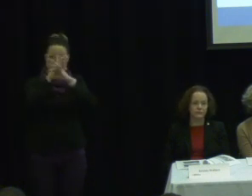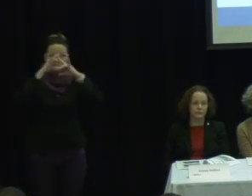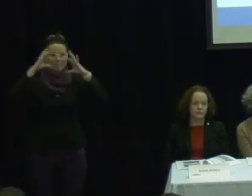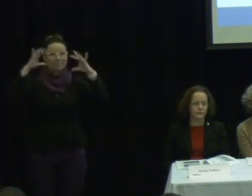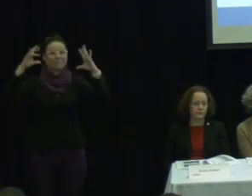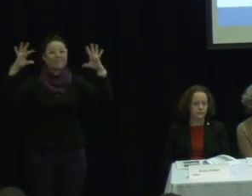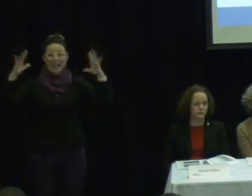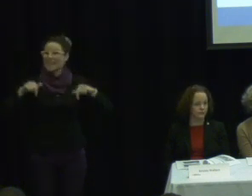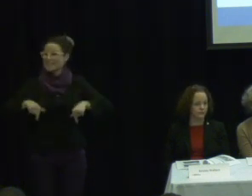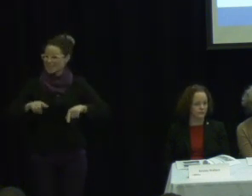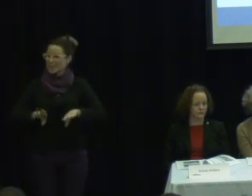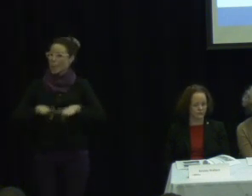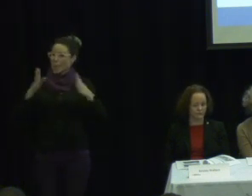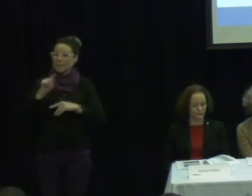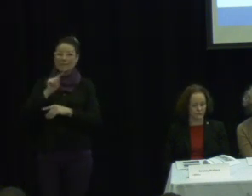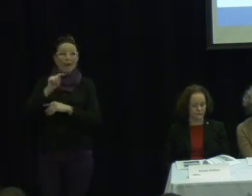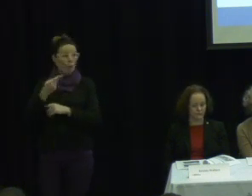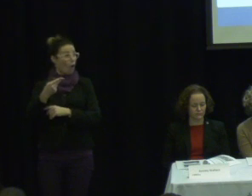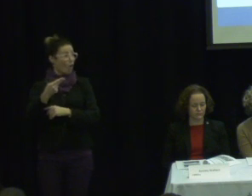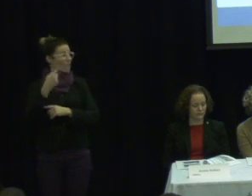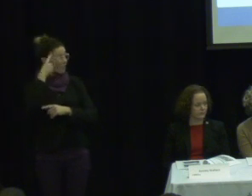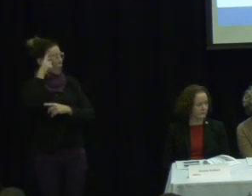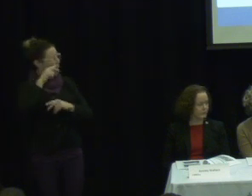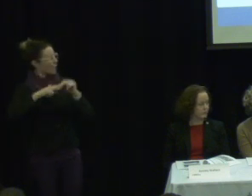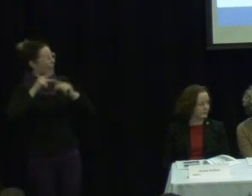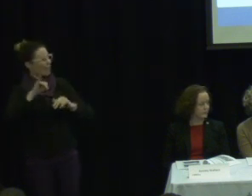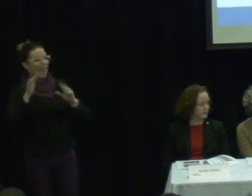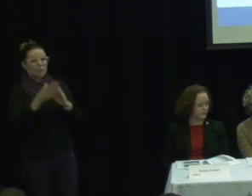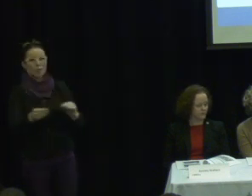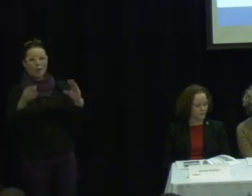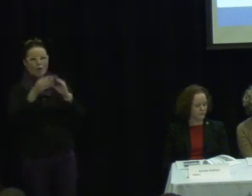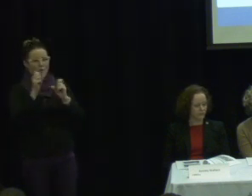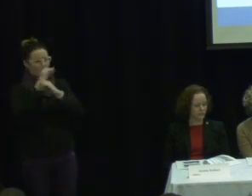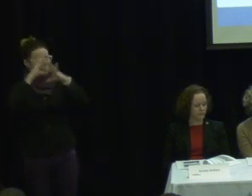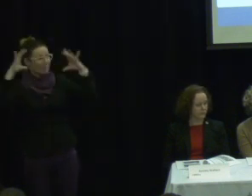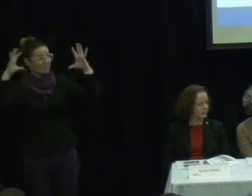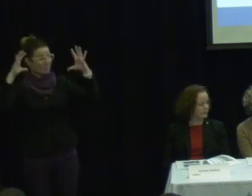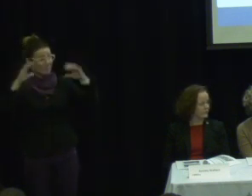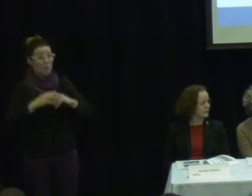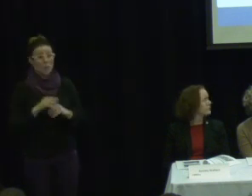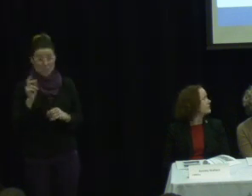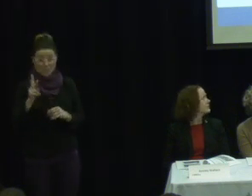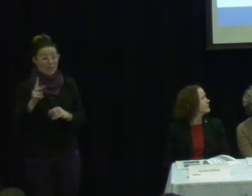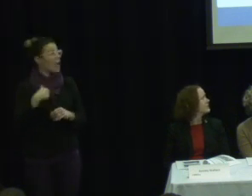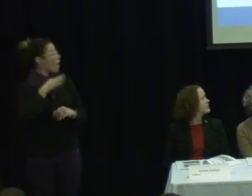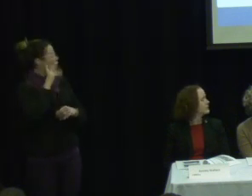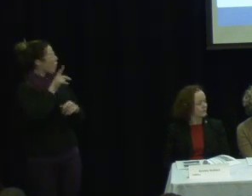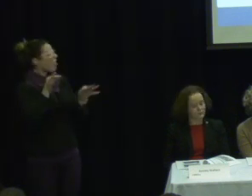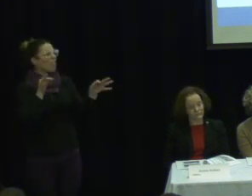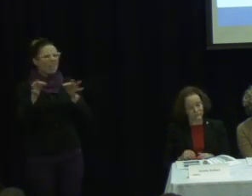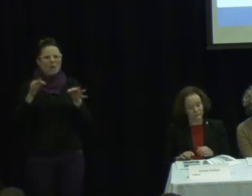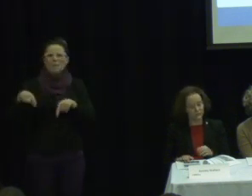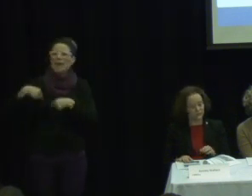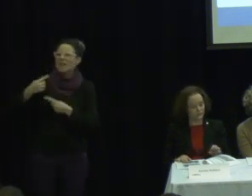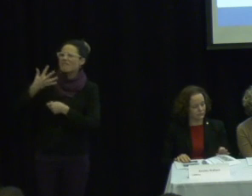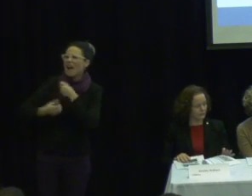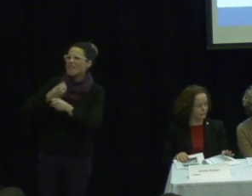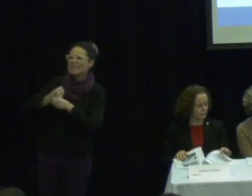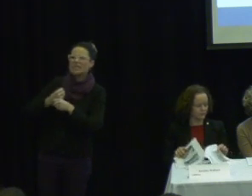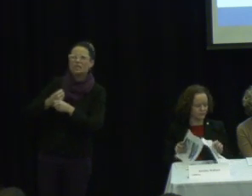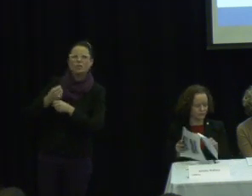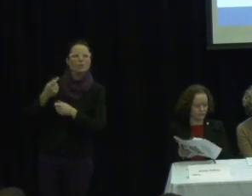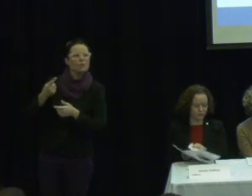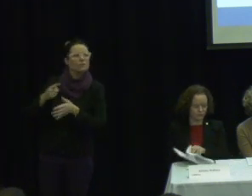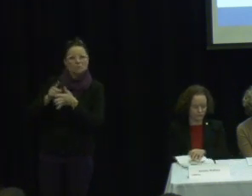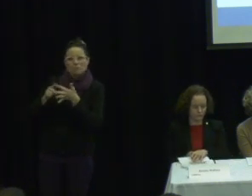all, we did the welcome, and now I want to talk about the achievements of the last 5 years. And then if you look at, you know, and this is, by the way, if